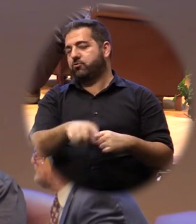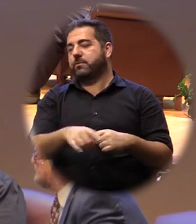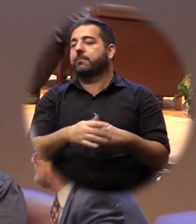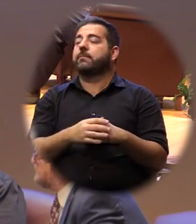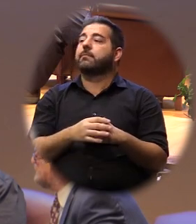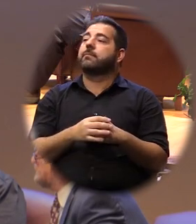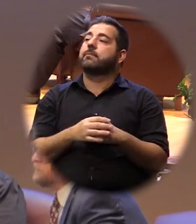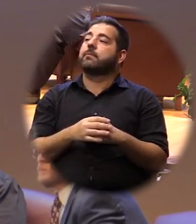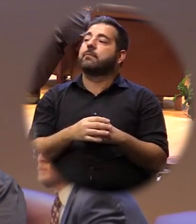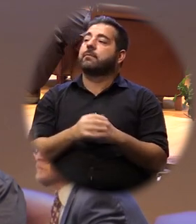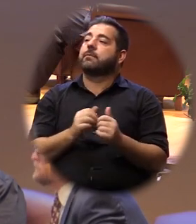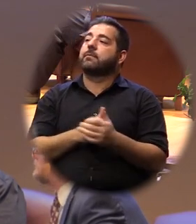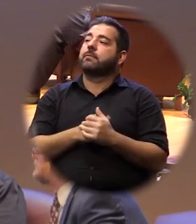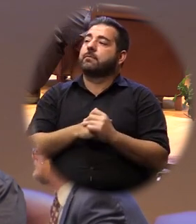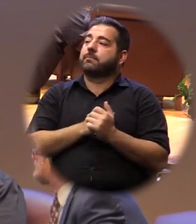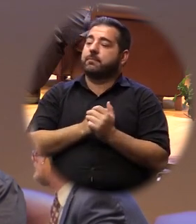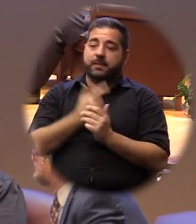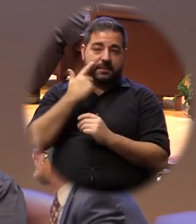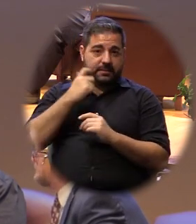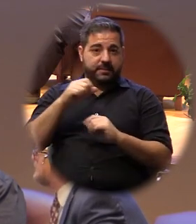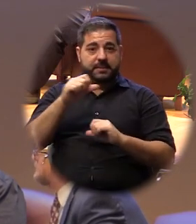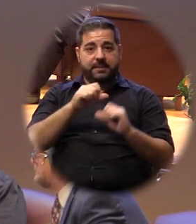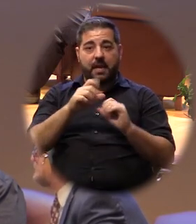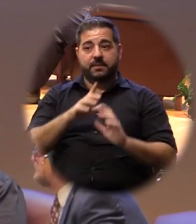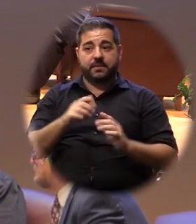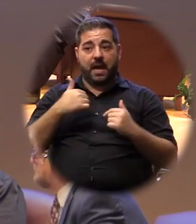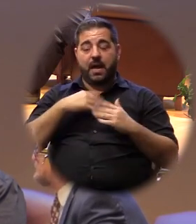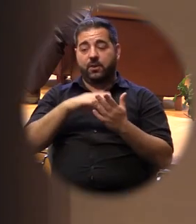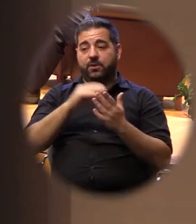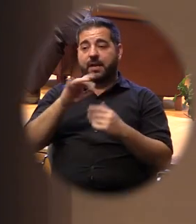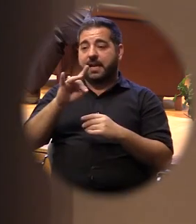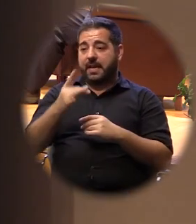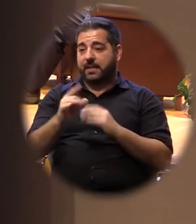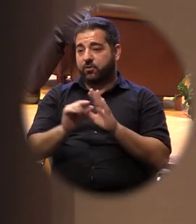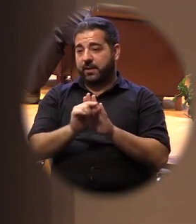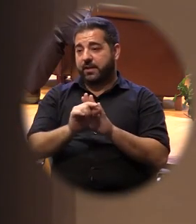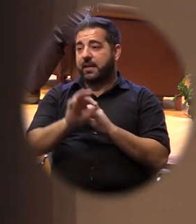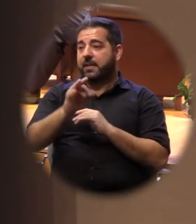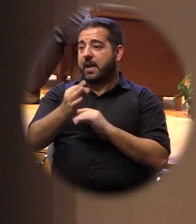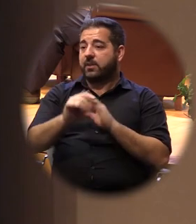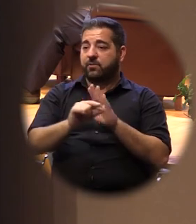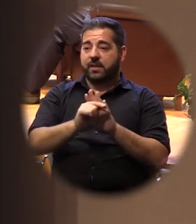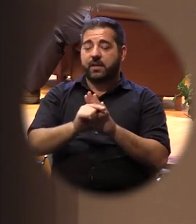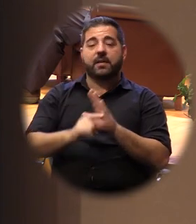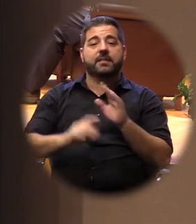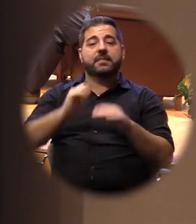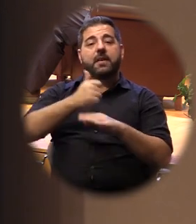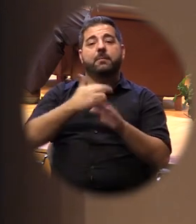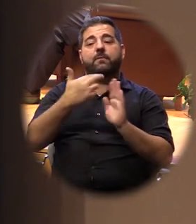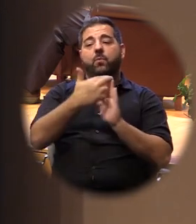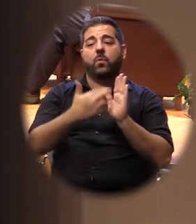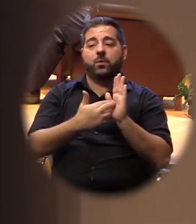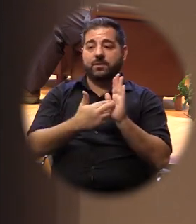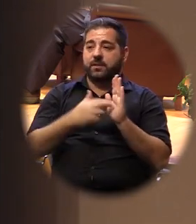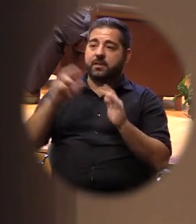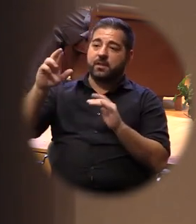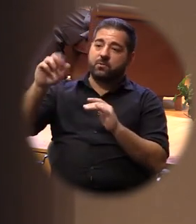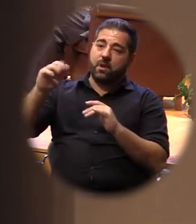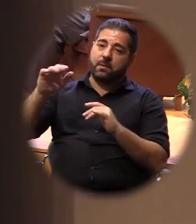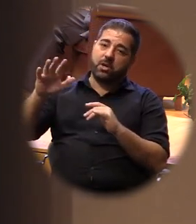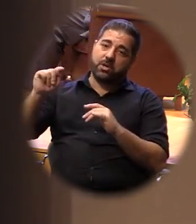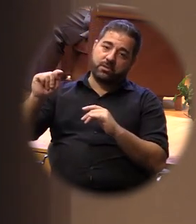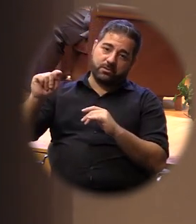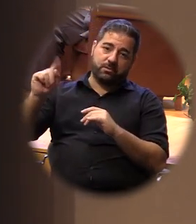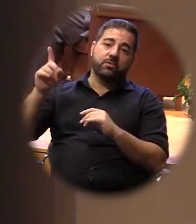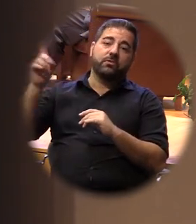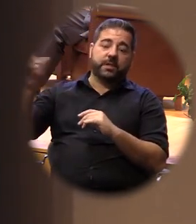the science as I learned it in the 8th or 9th grade, it was a set of rules that Robert Boyle wrote.